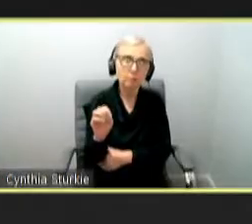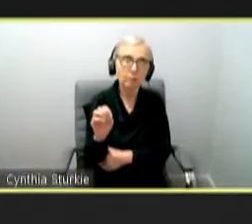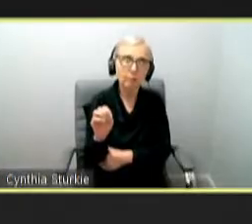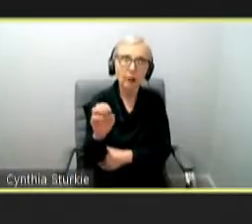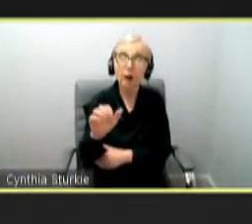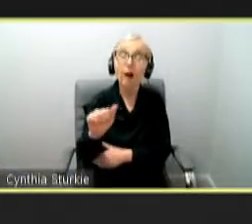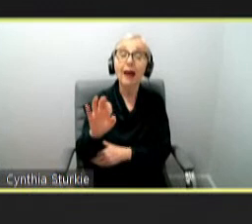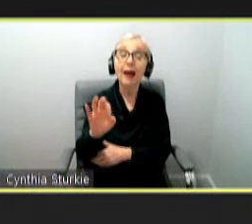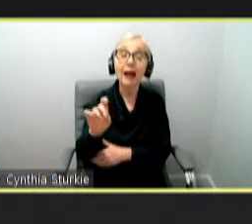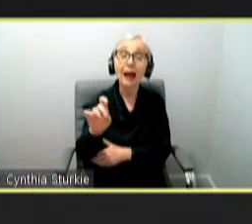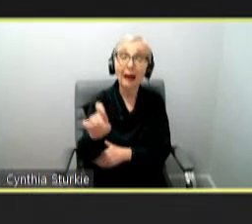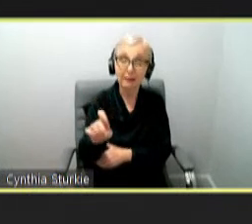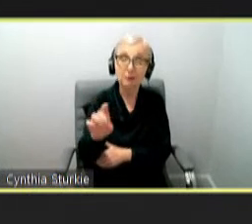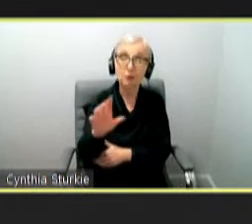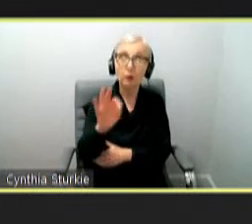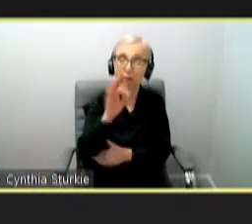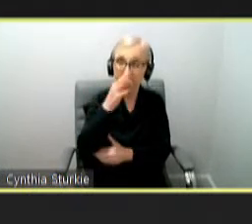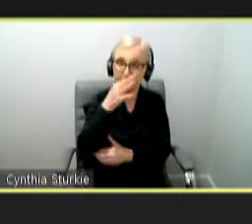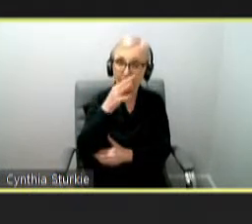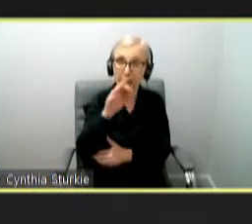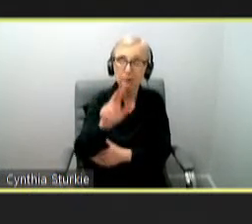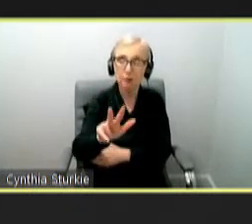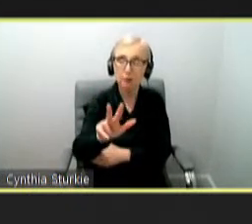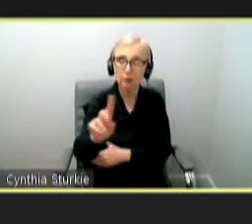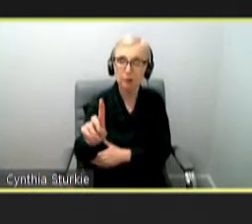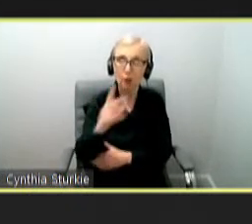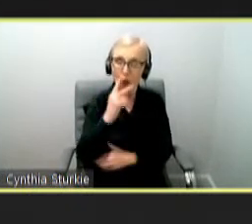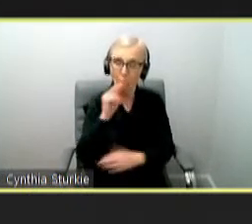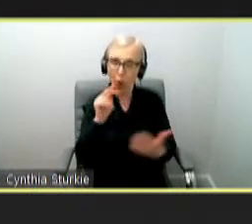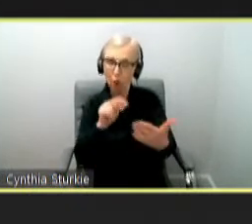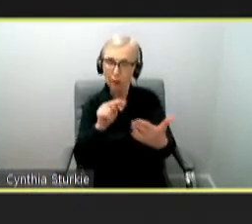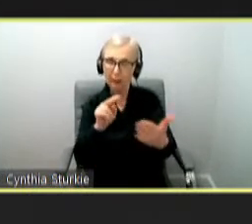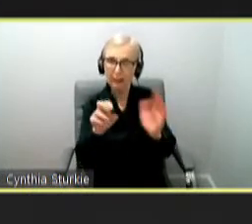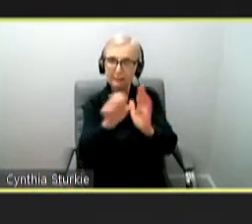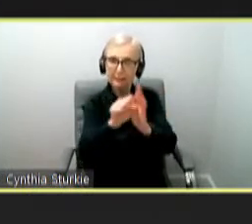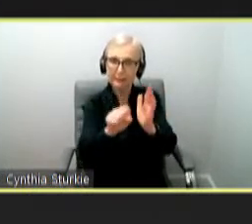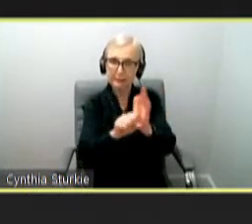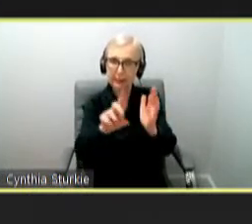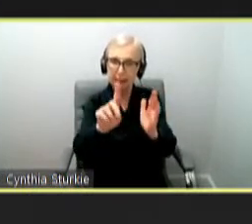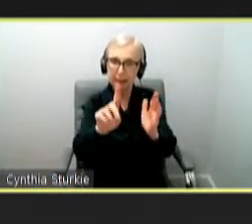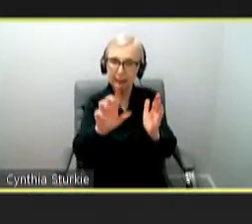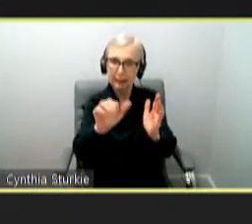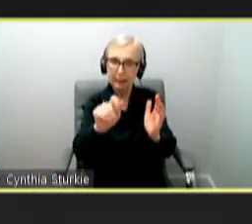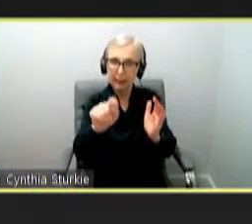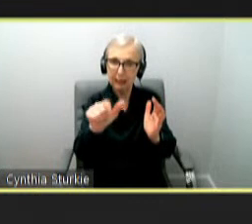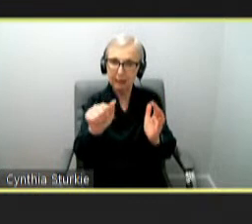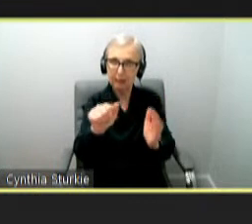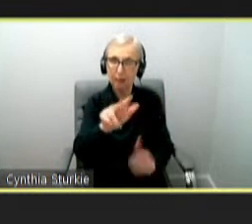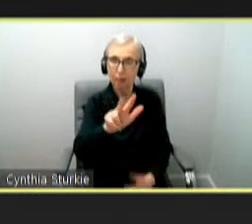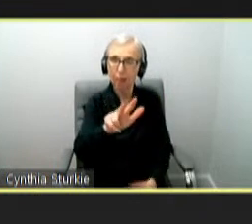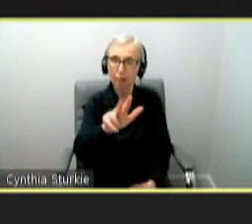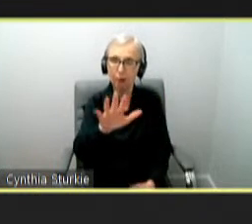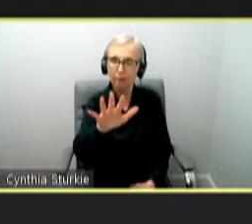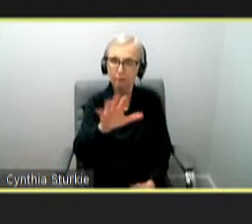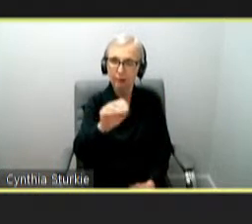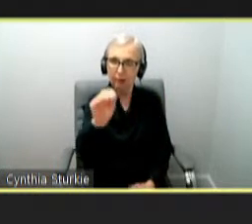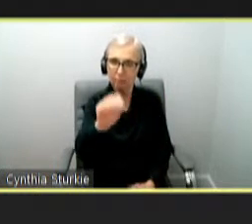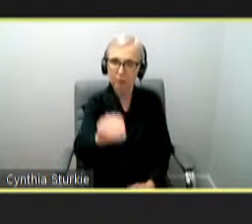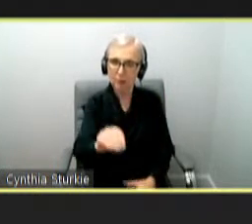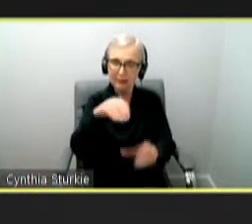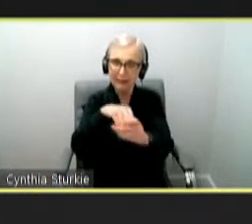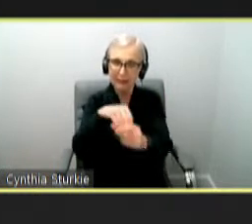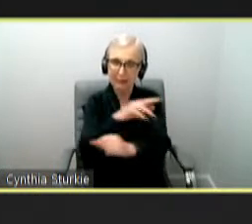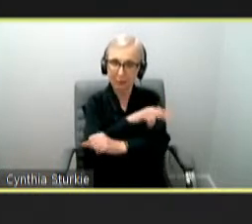Alex again with Fox 31. Looking at state data, currently 35% of people in the hospital